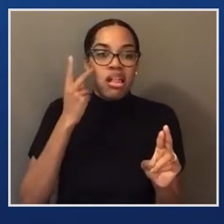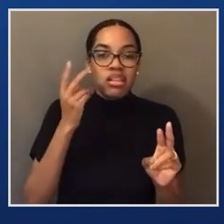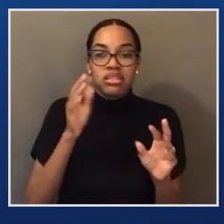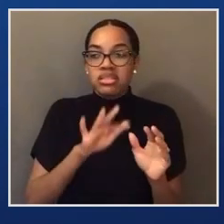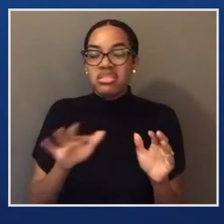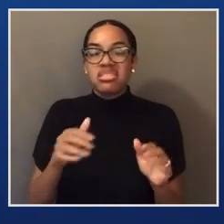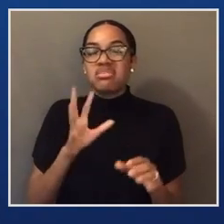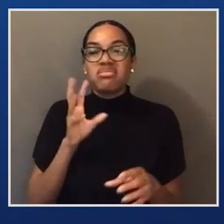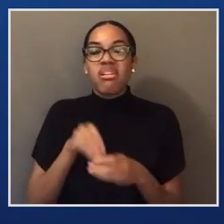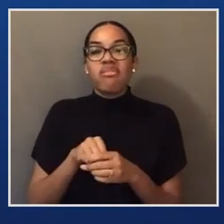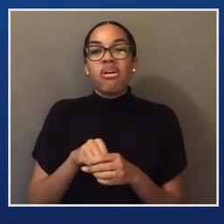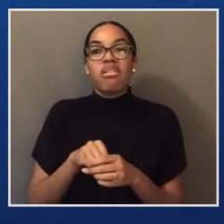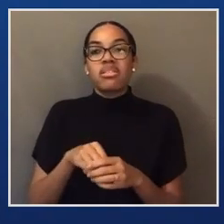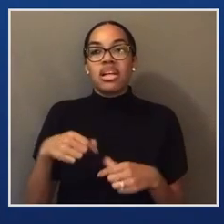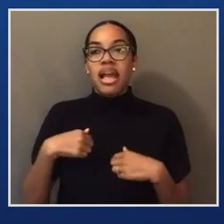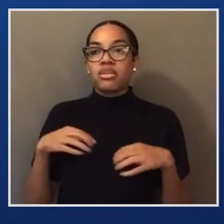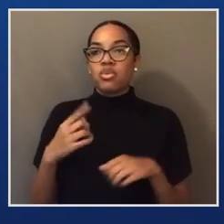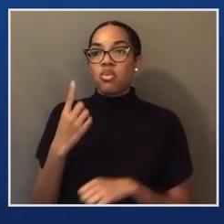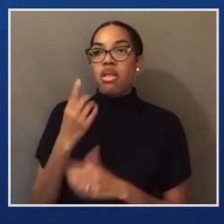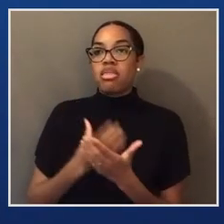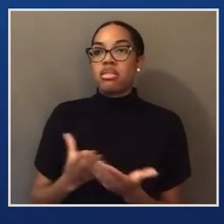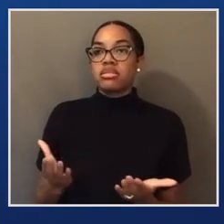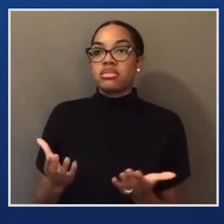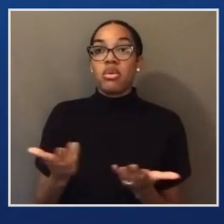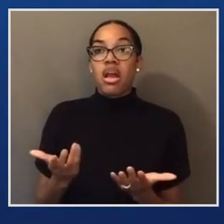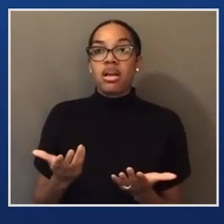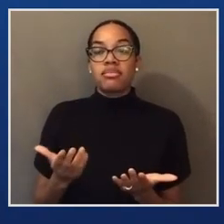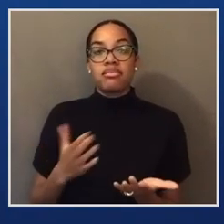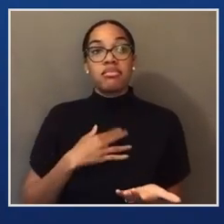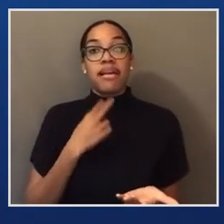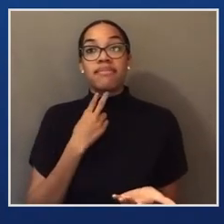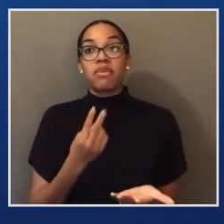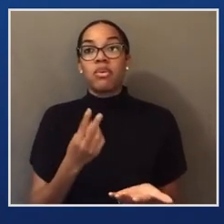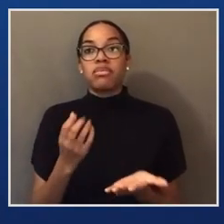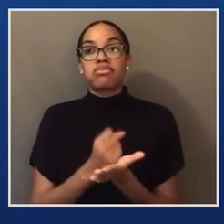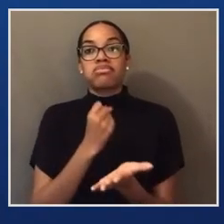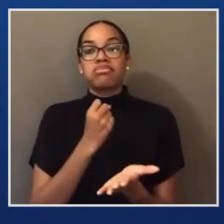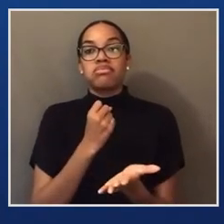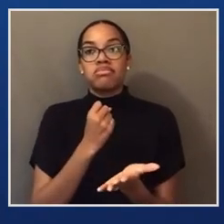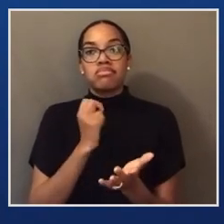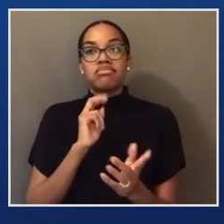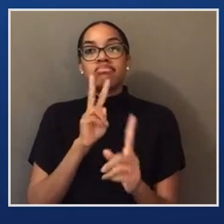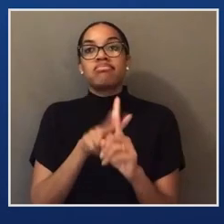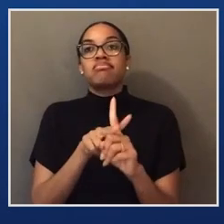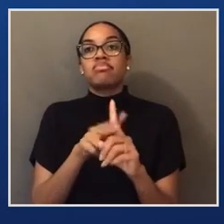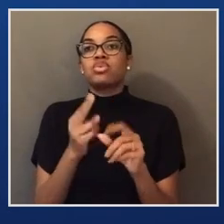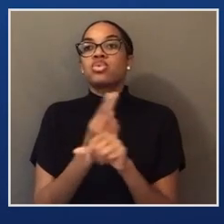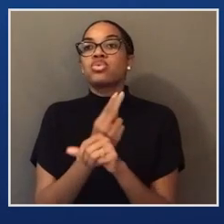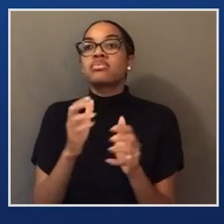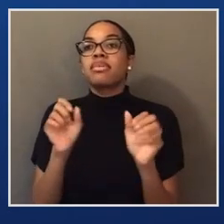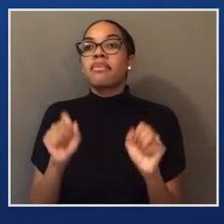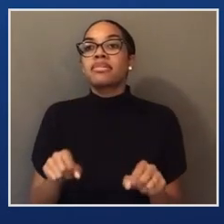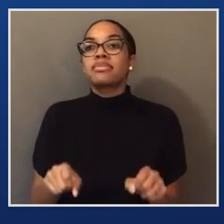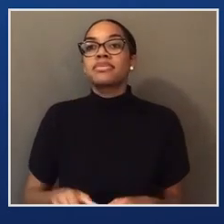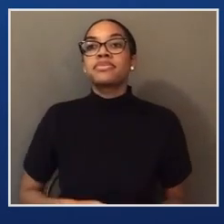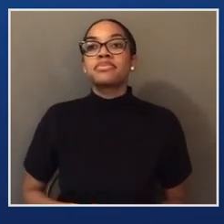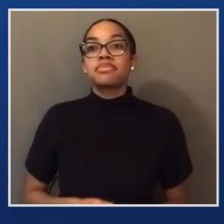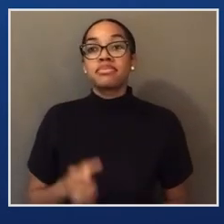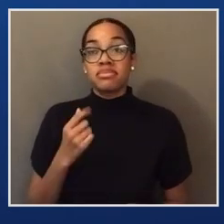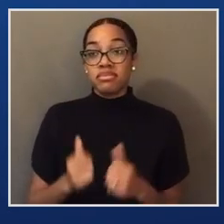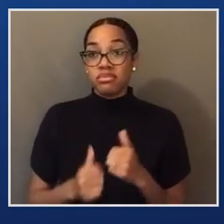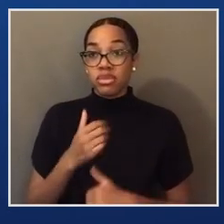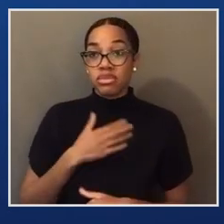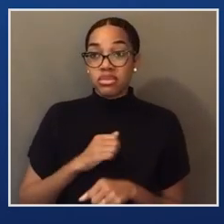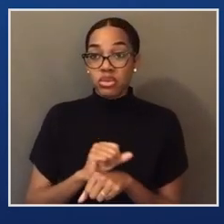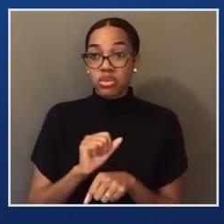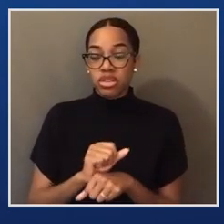voice. I try to use my voice as wisely as possible. But you know, a lot of stuff I do, I like to do it